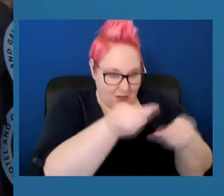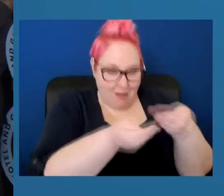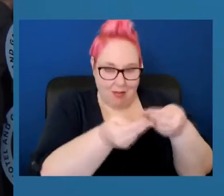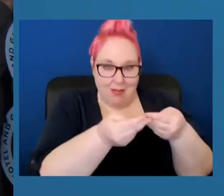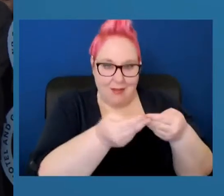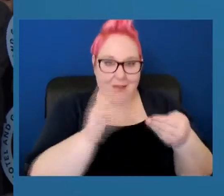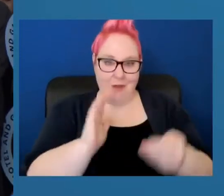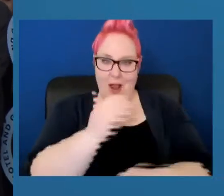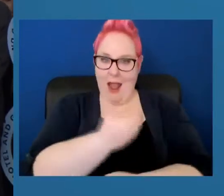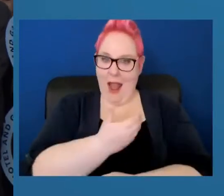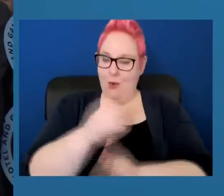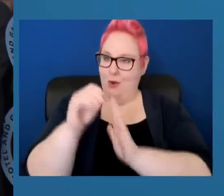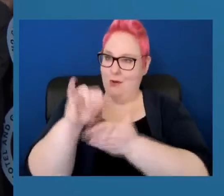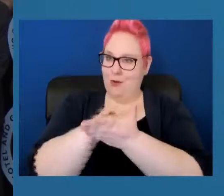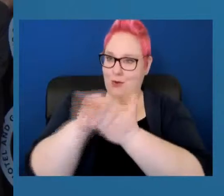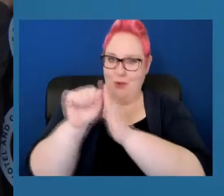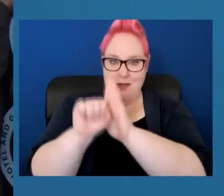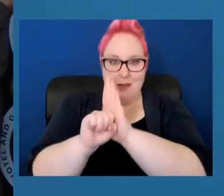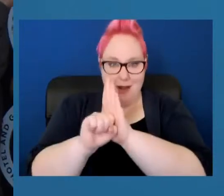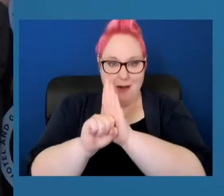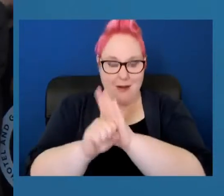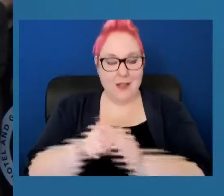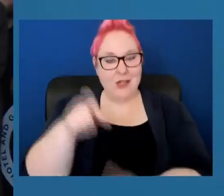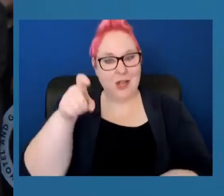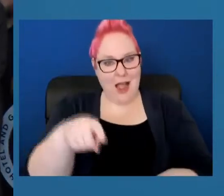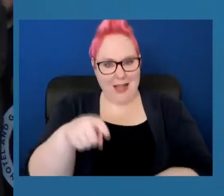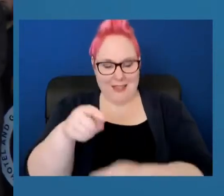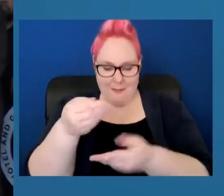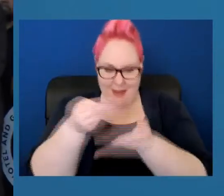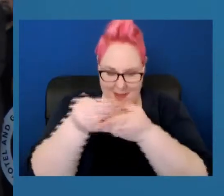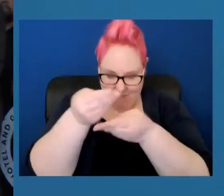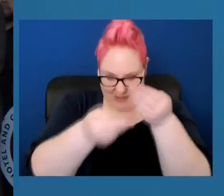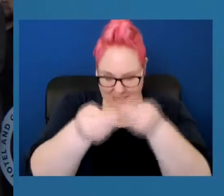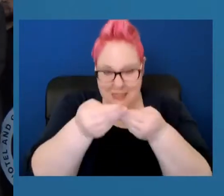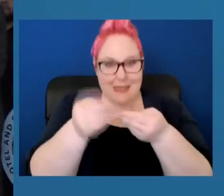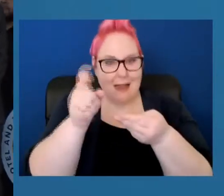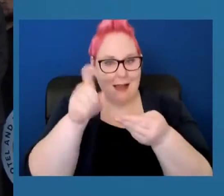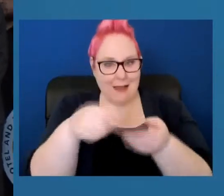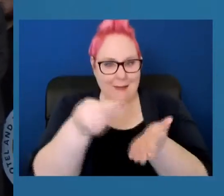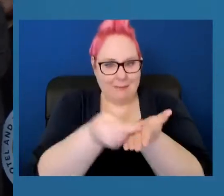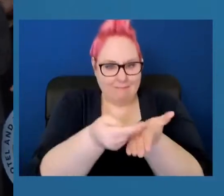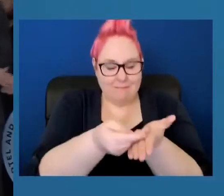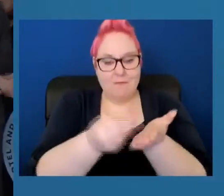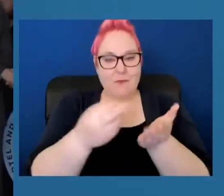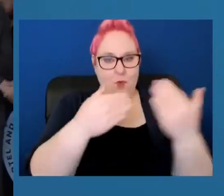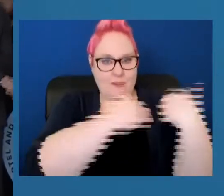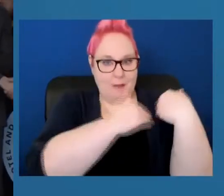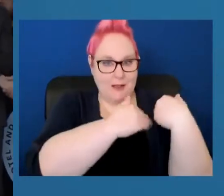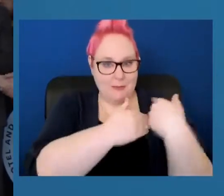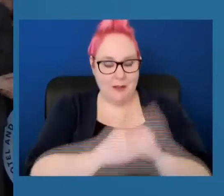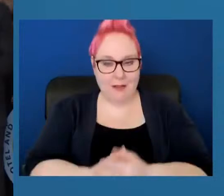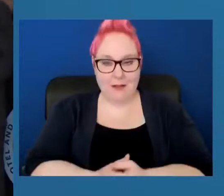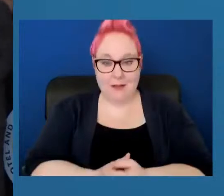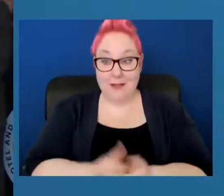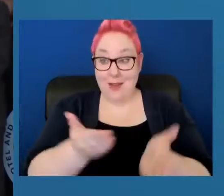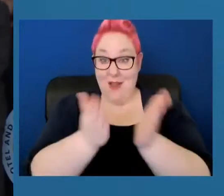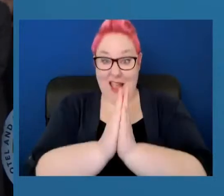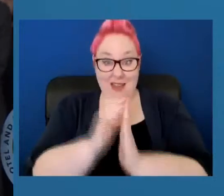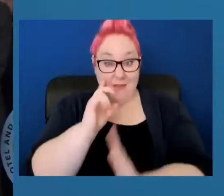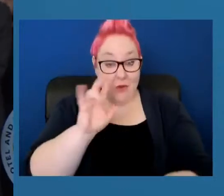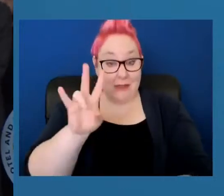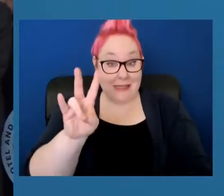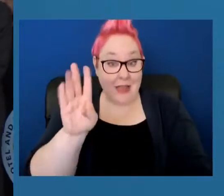New York State, and she has to be fiscally responsible. So asking her to take $7 billion